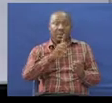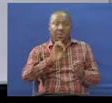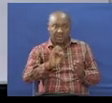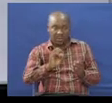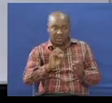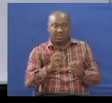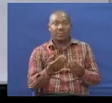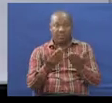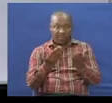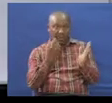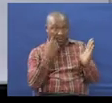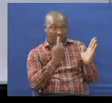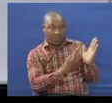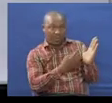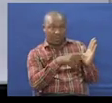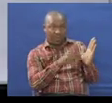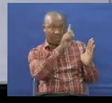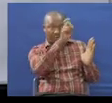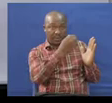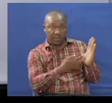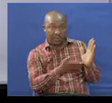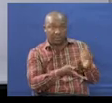us have a look one question here which can help us.